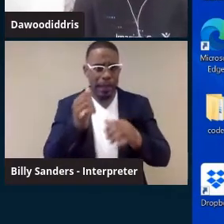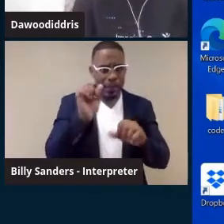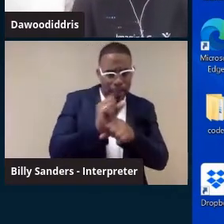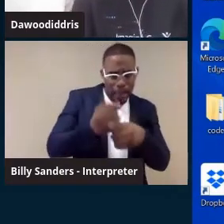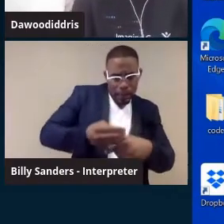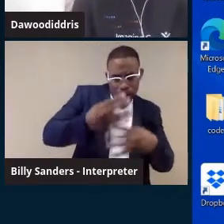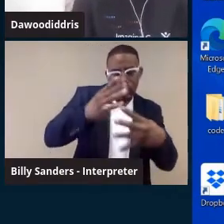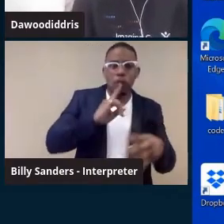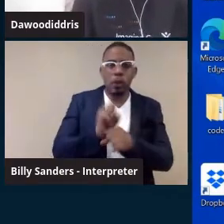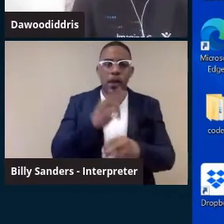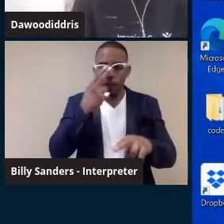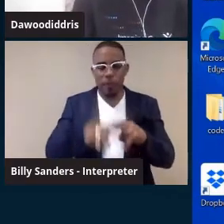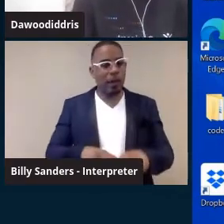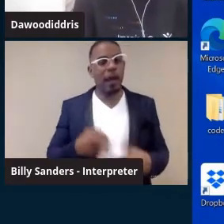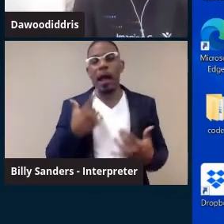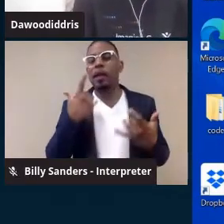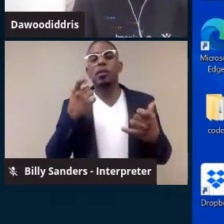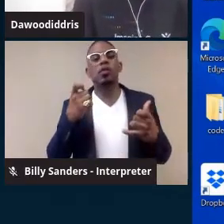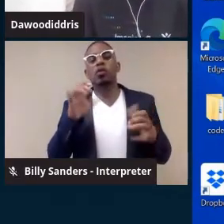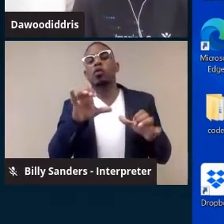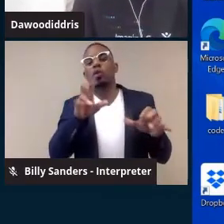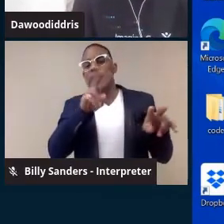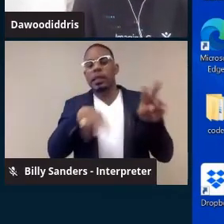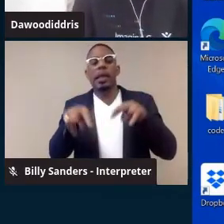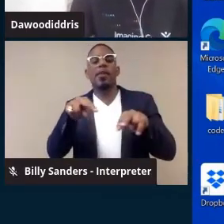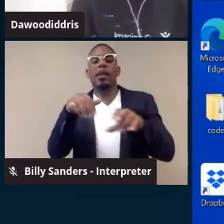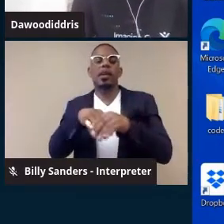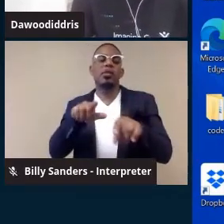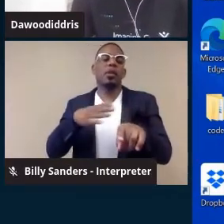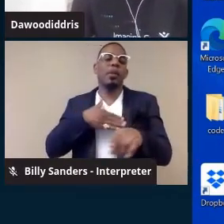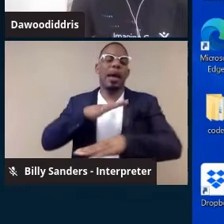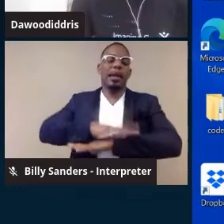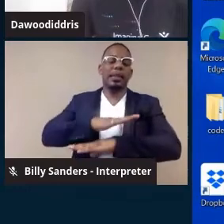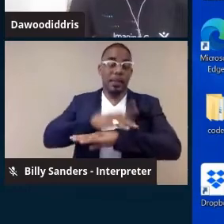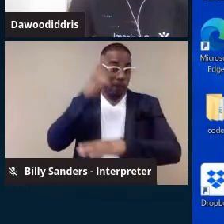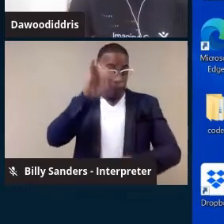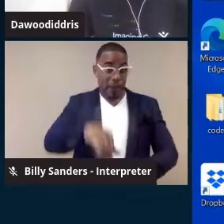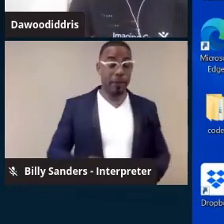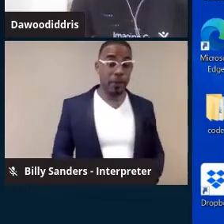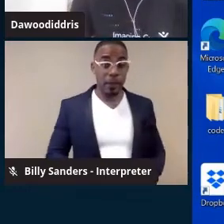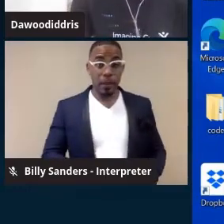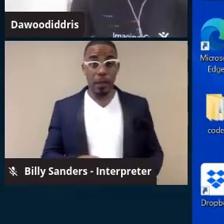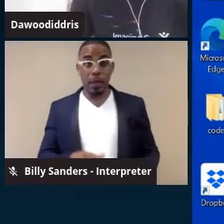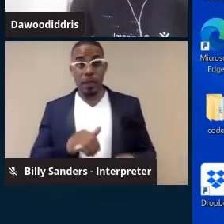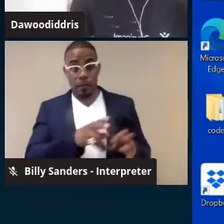really fun. So I'm just going to navigate into my desktop folder,